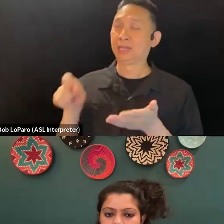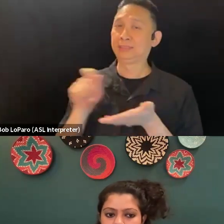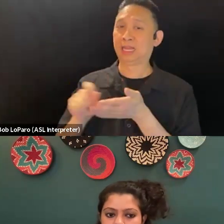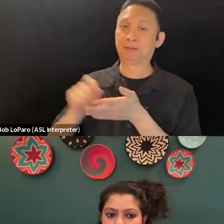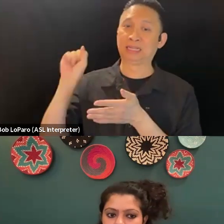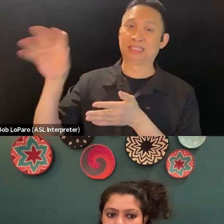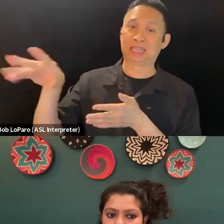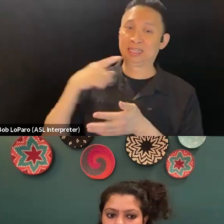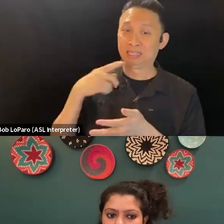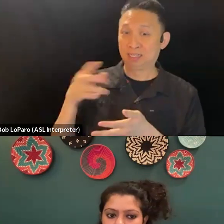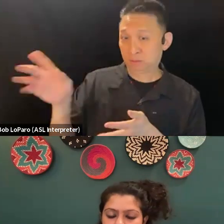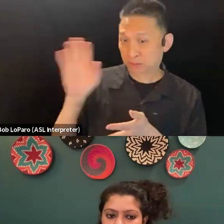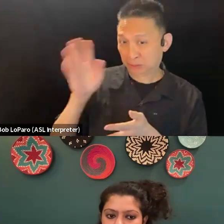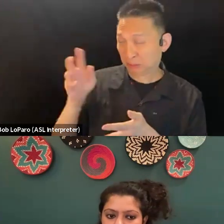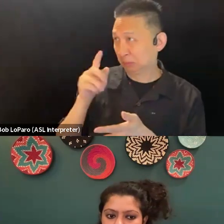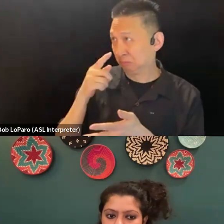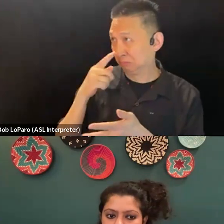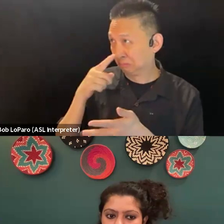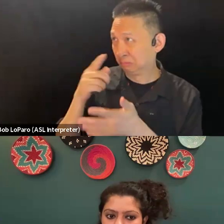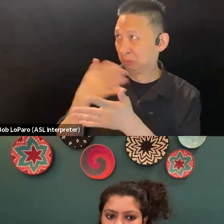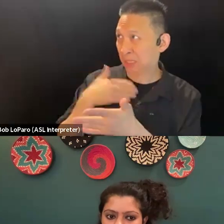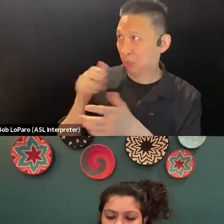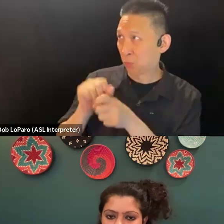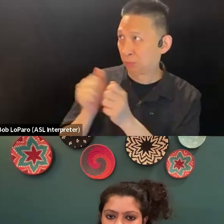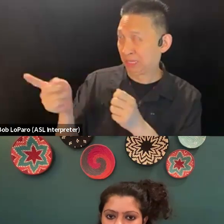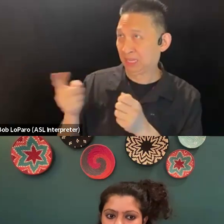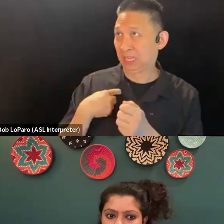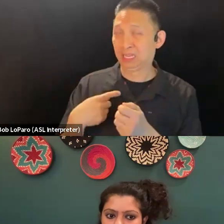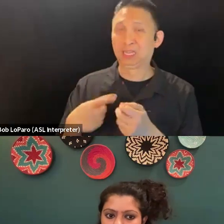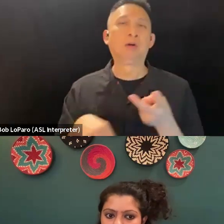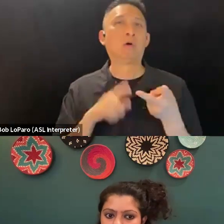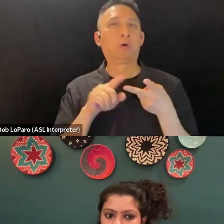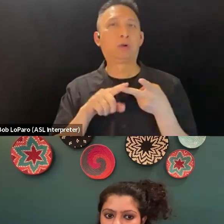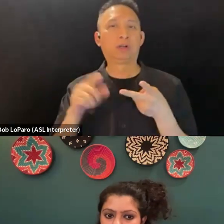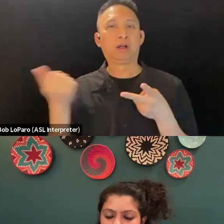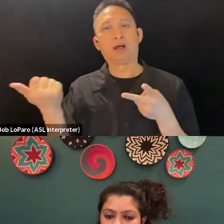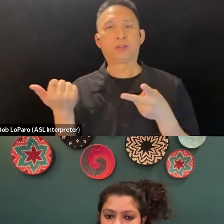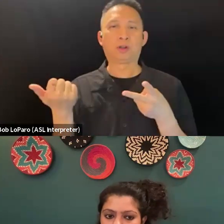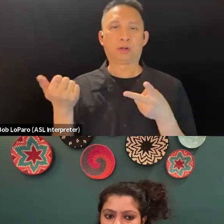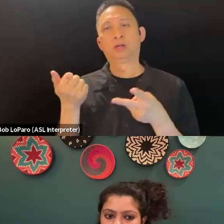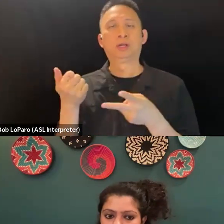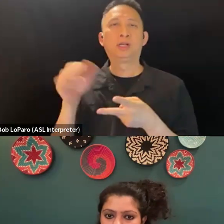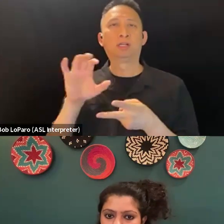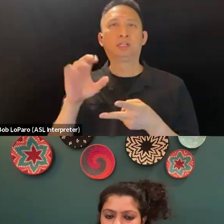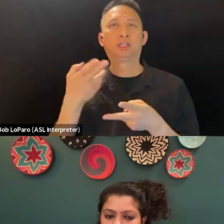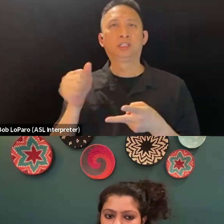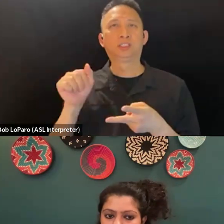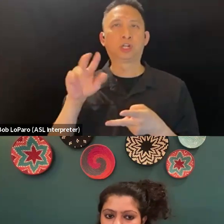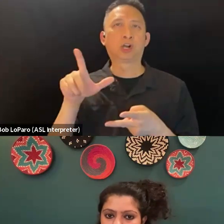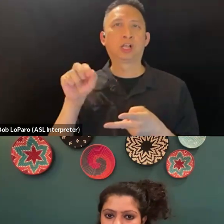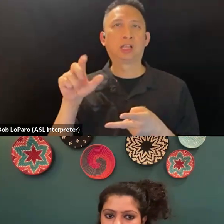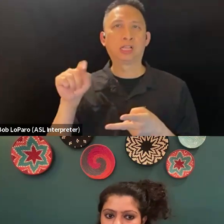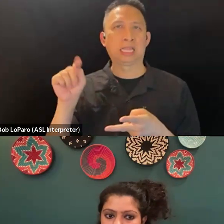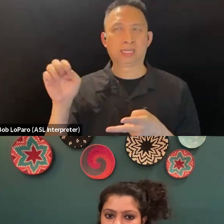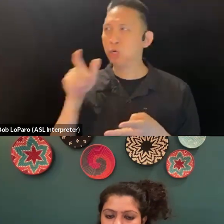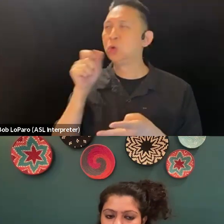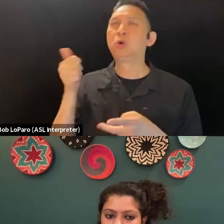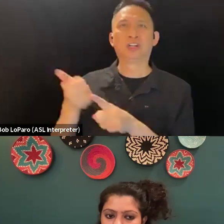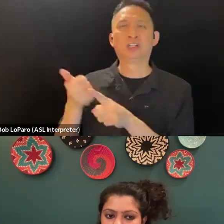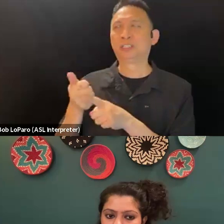gotten the resources that you need, then you make the film that you want to, and thereafter you make the film in the style, in the form, and all of that, and about